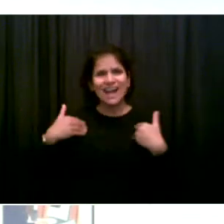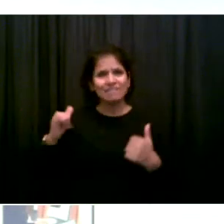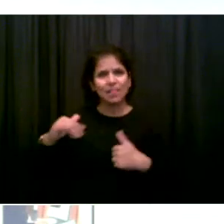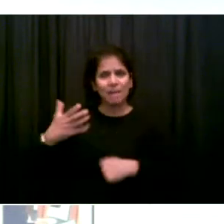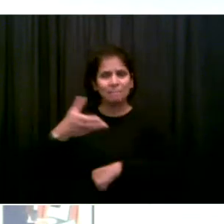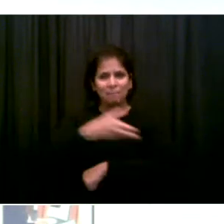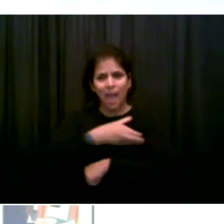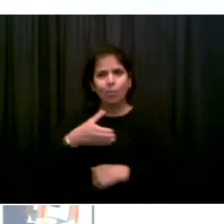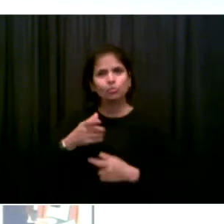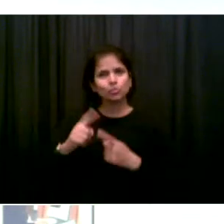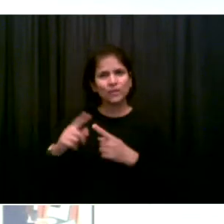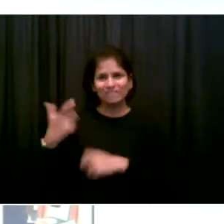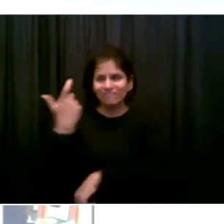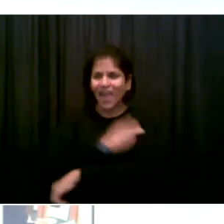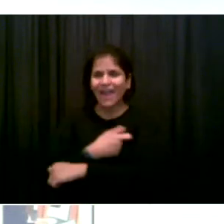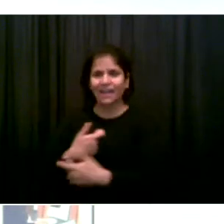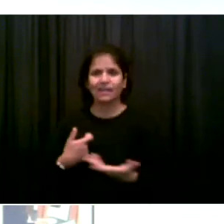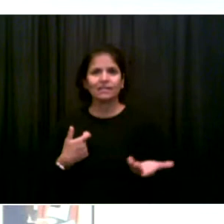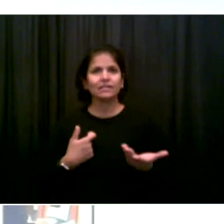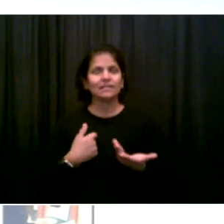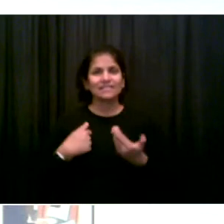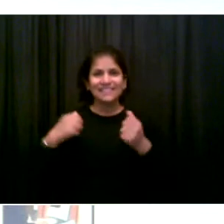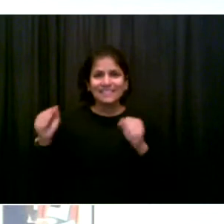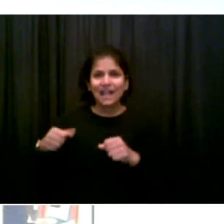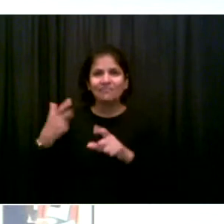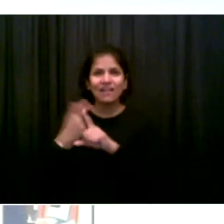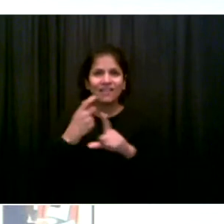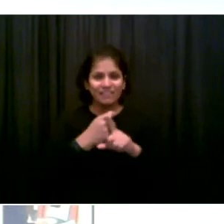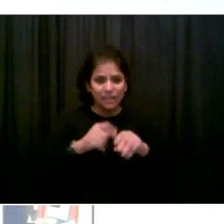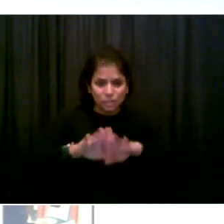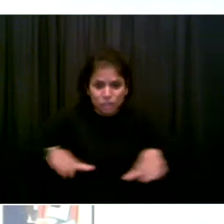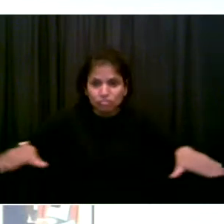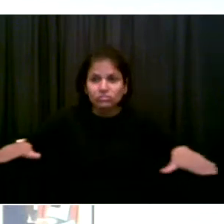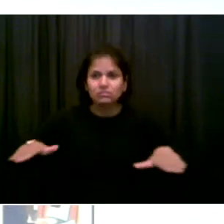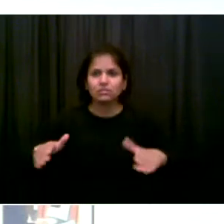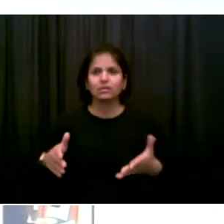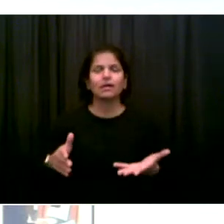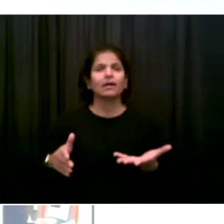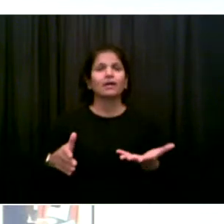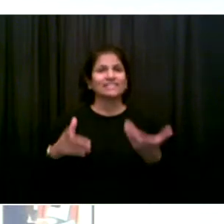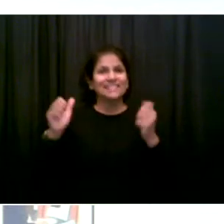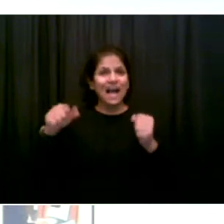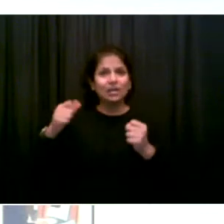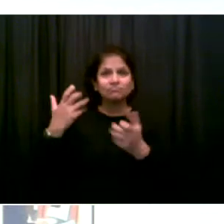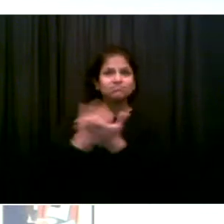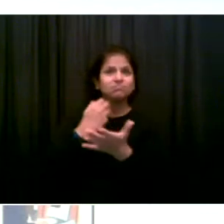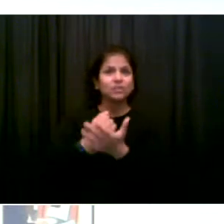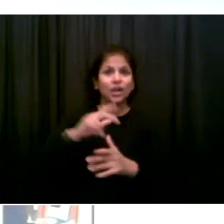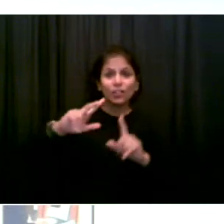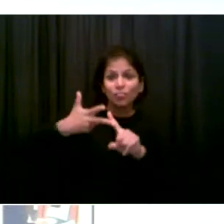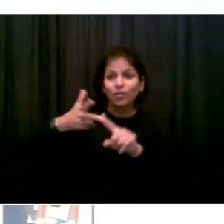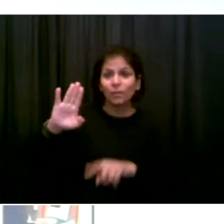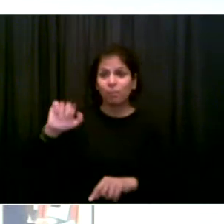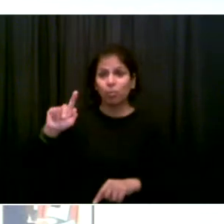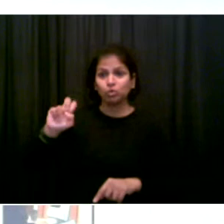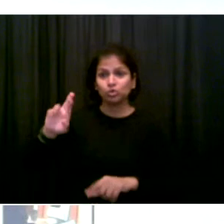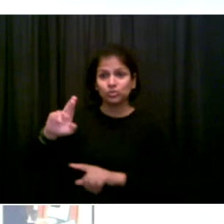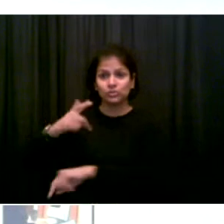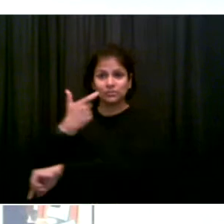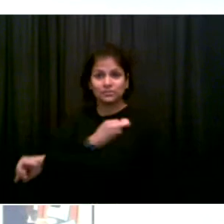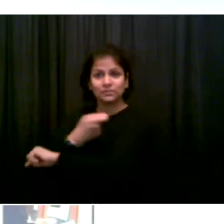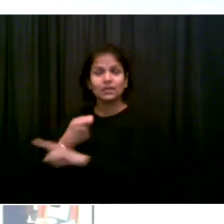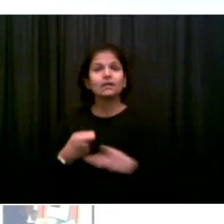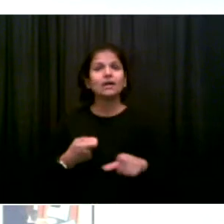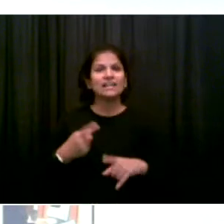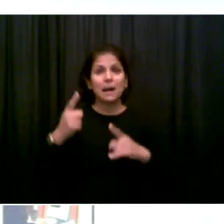with the pediatric vaccination drive, as well as our boosters. But we also have tools that help us to avert the most